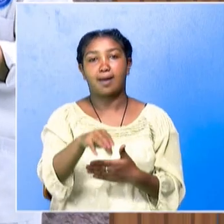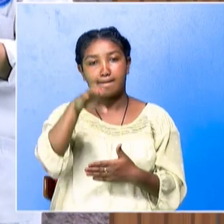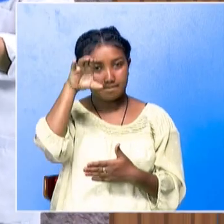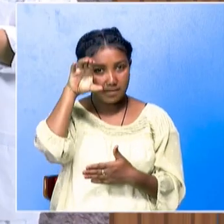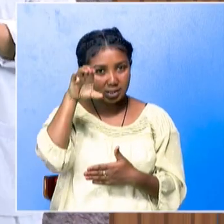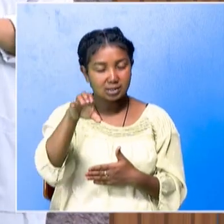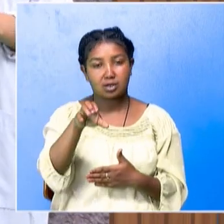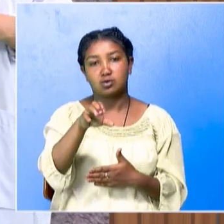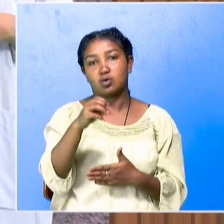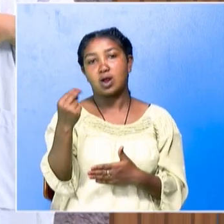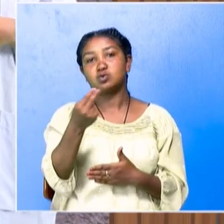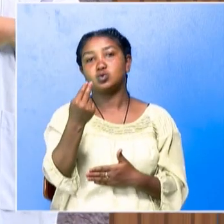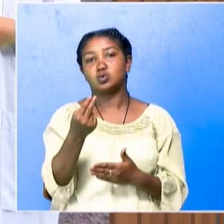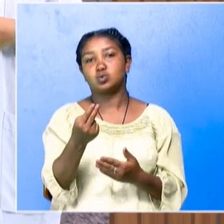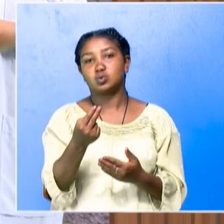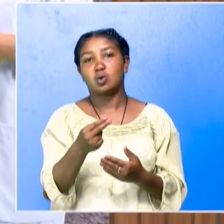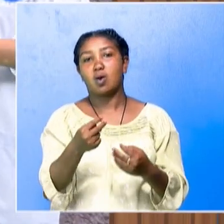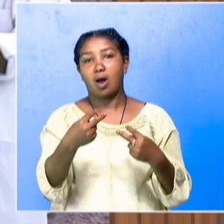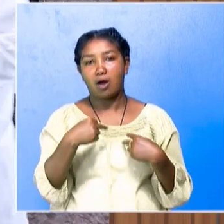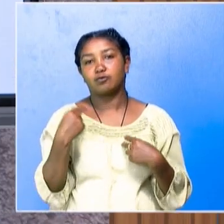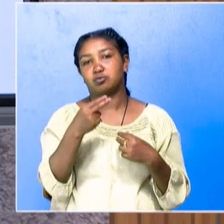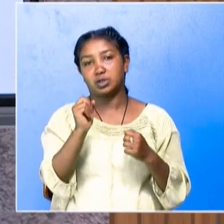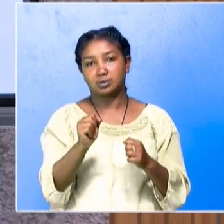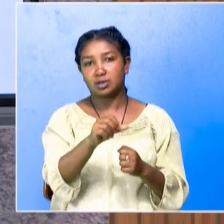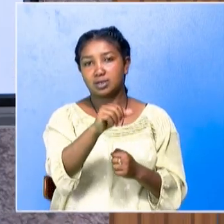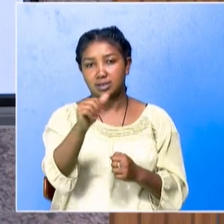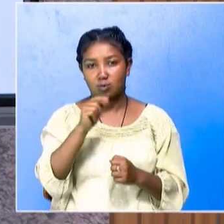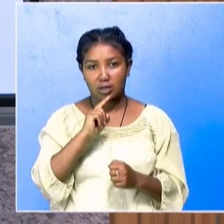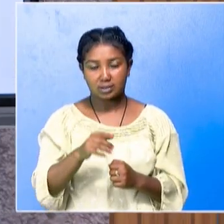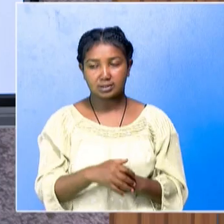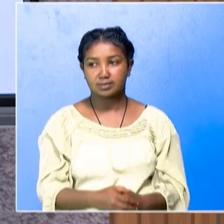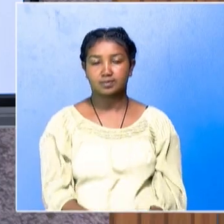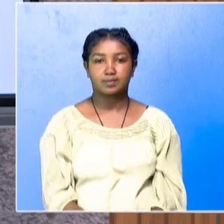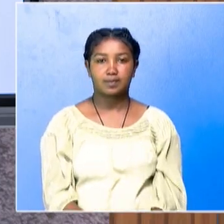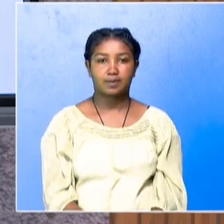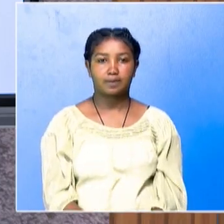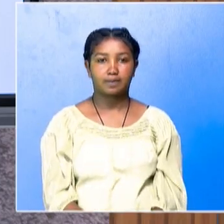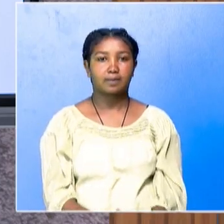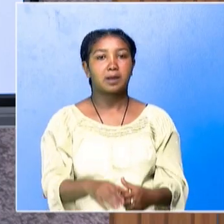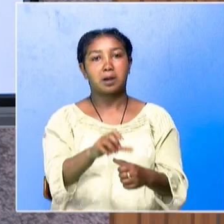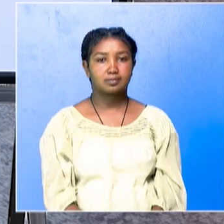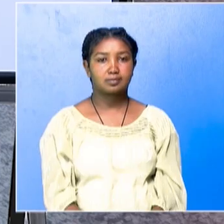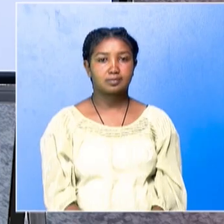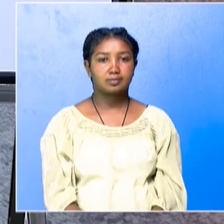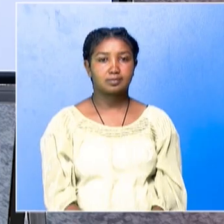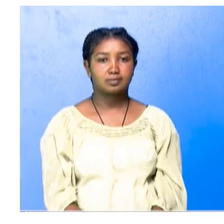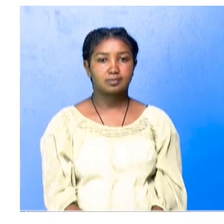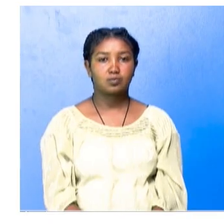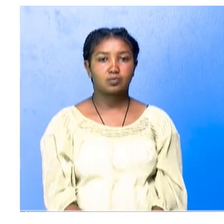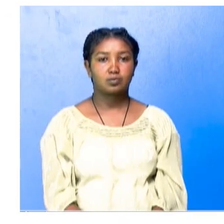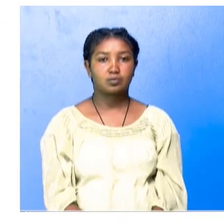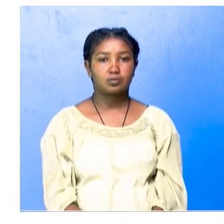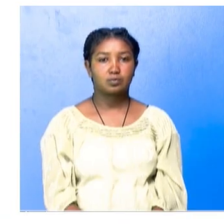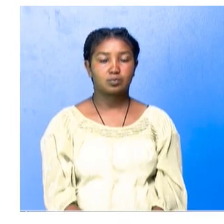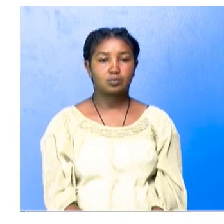must, and you can use also have to. The next one is, here is advice. Advice.